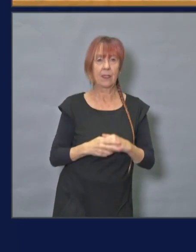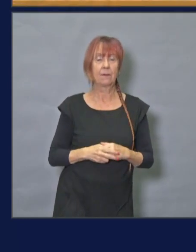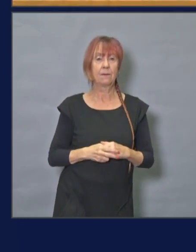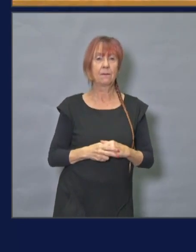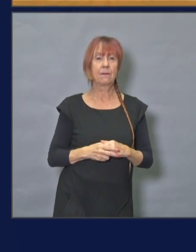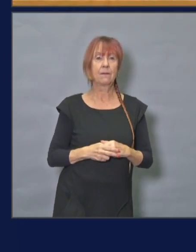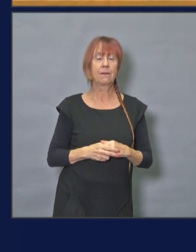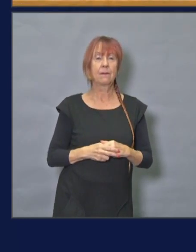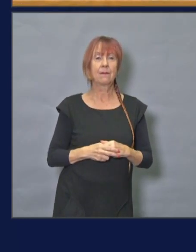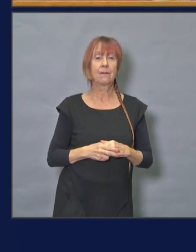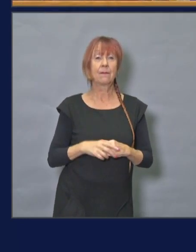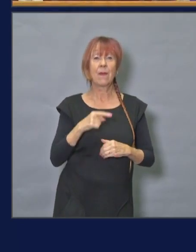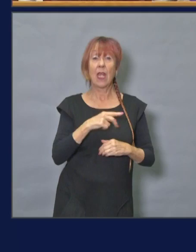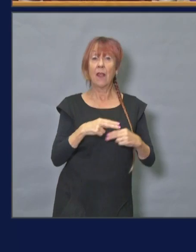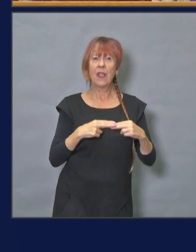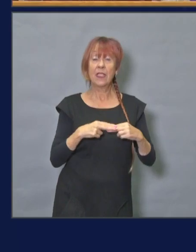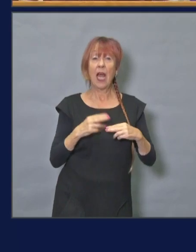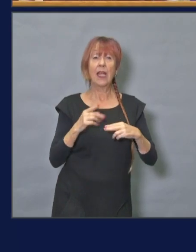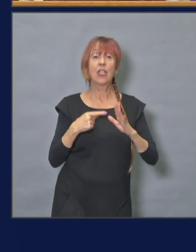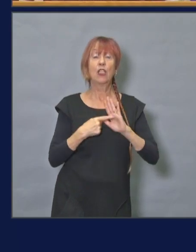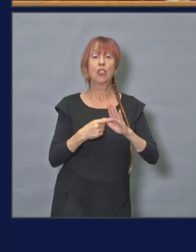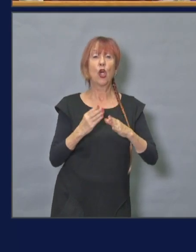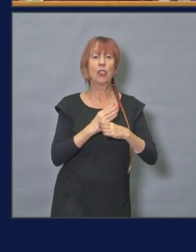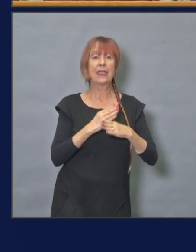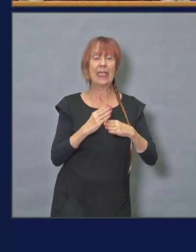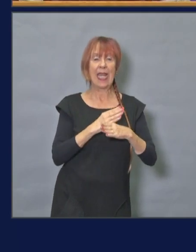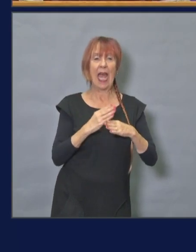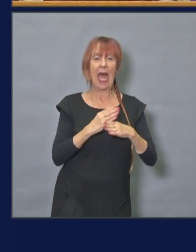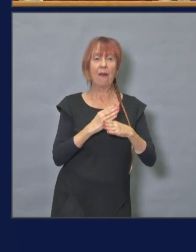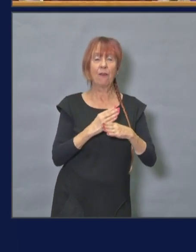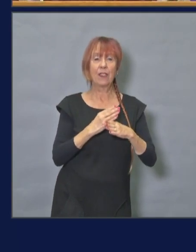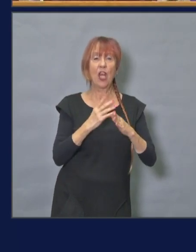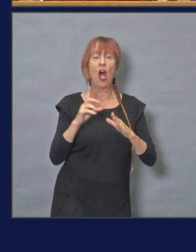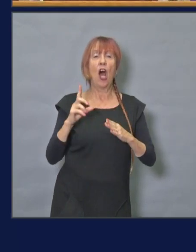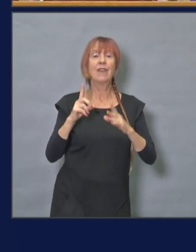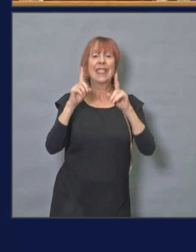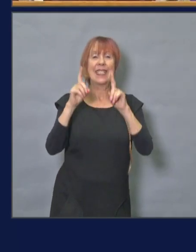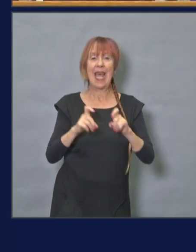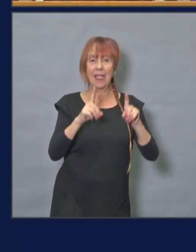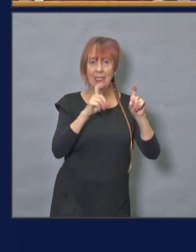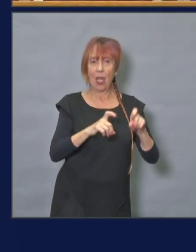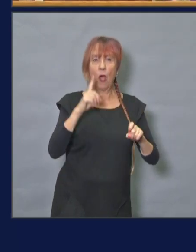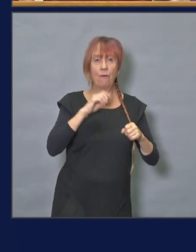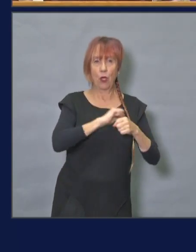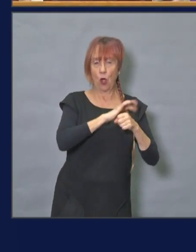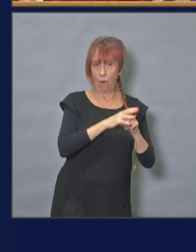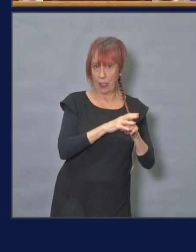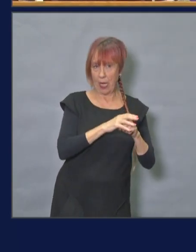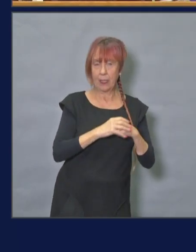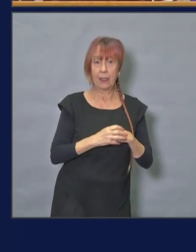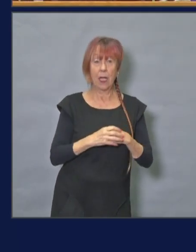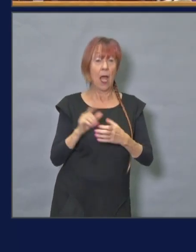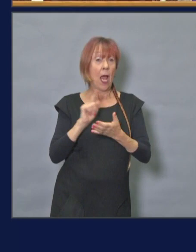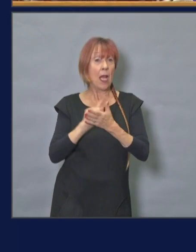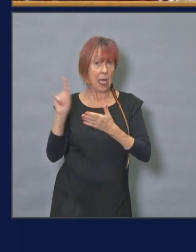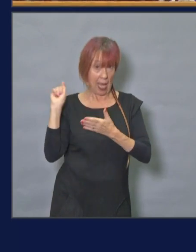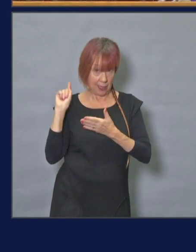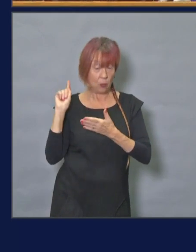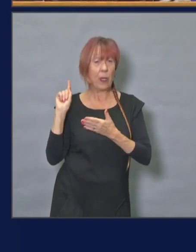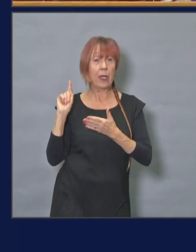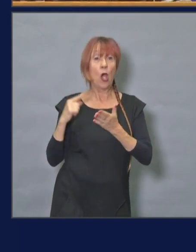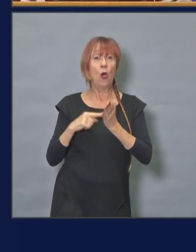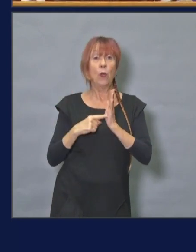This slide shows the average daily reported number of diagnostic tests for COVID-19. Last week, we did show